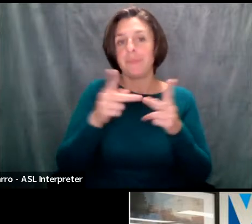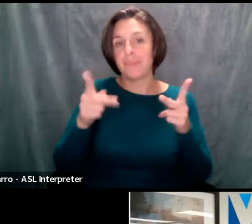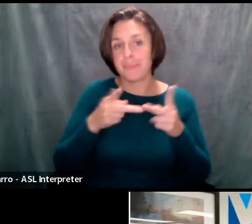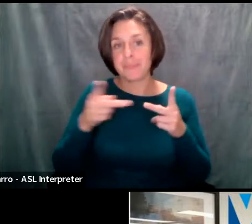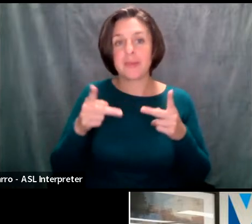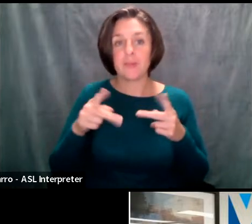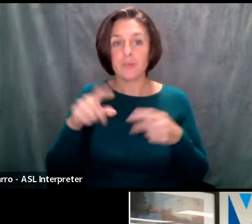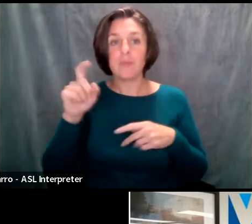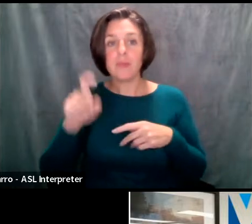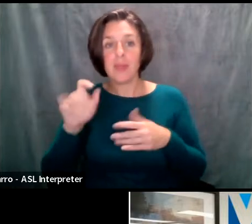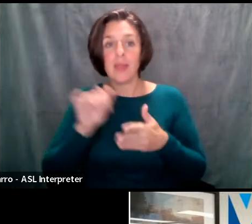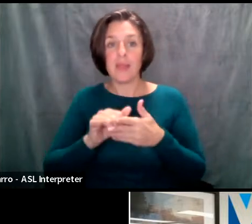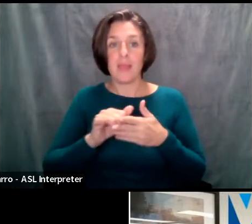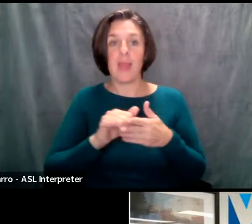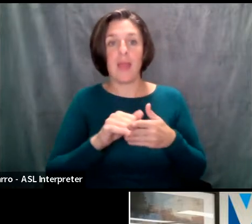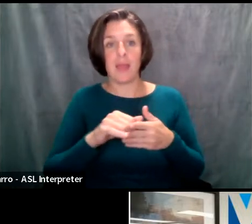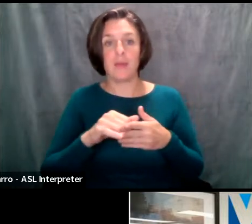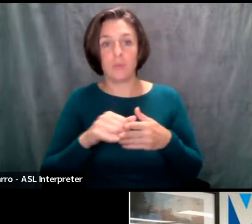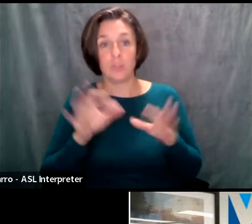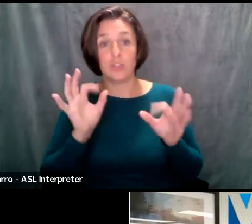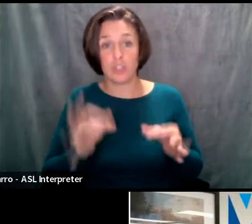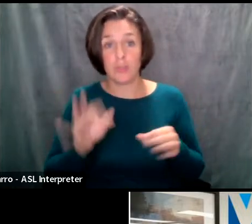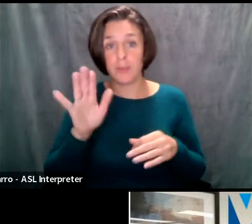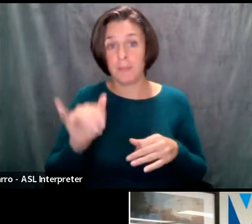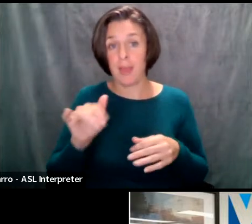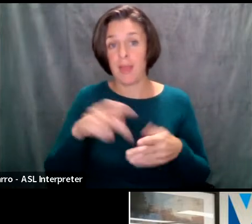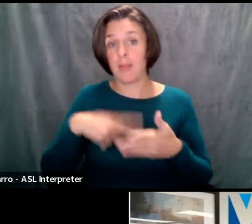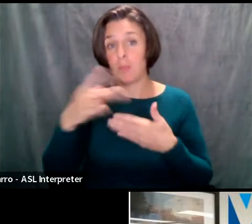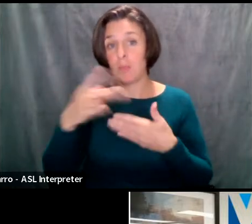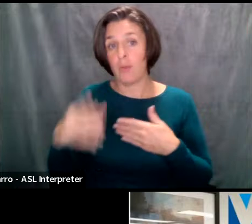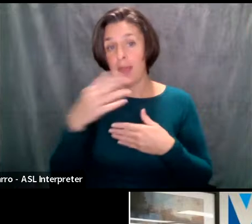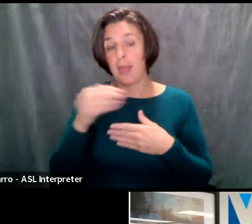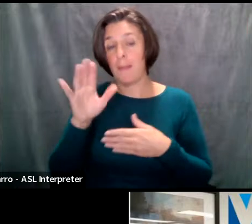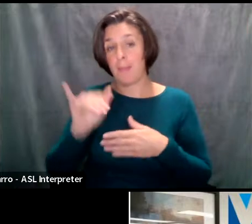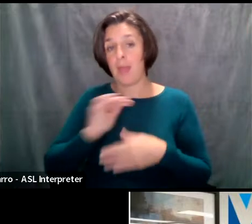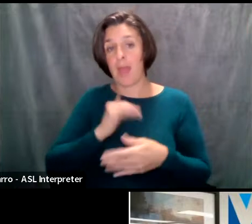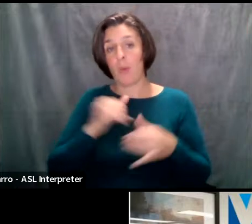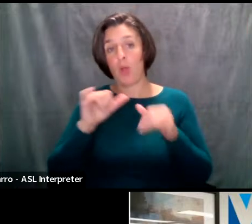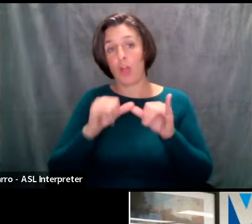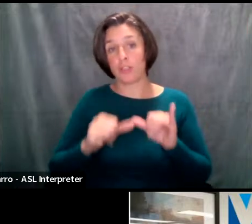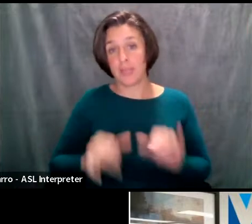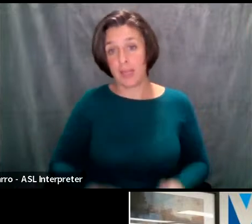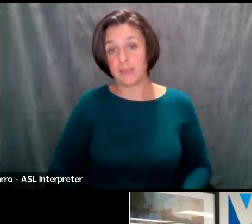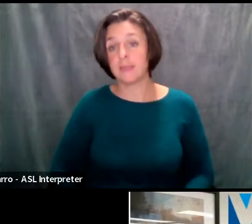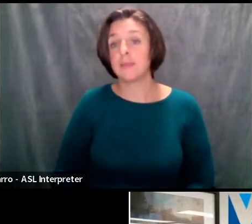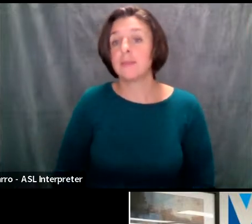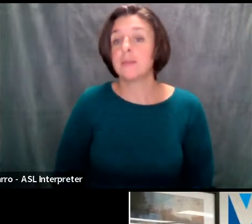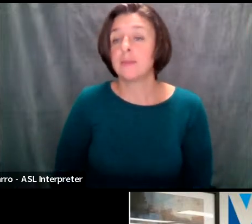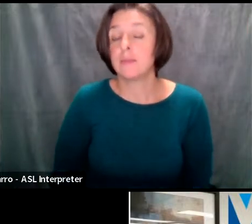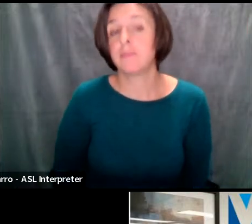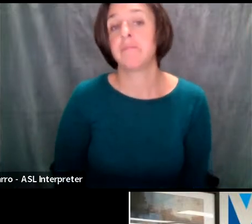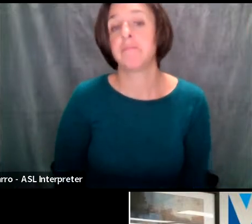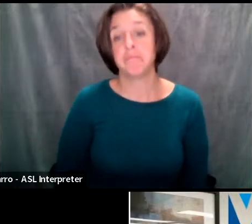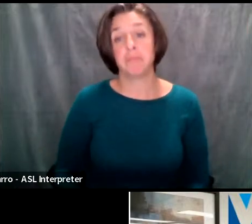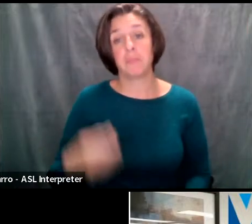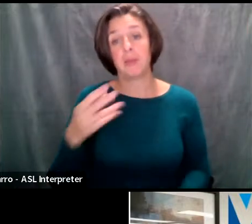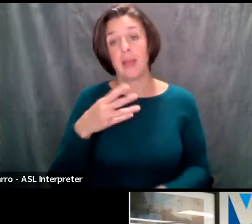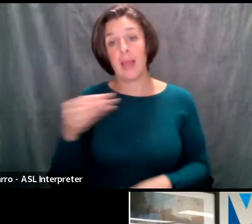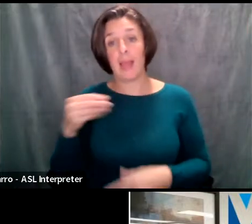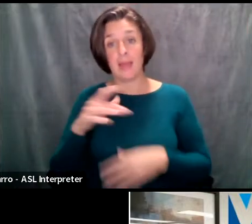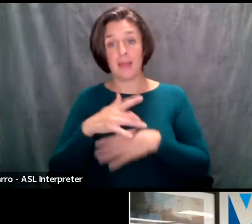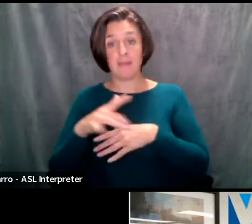needs that were determined by the program and by our architects, and the available options,